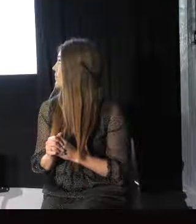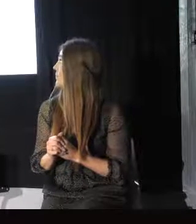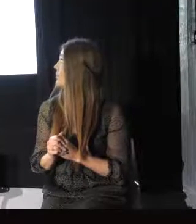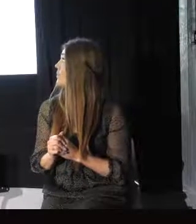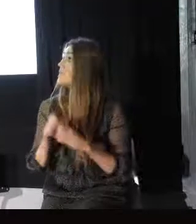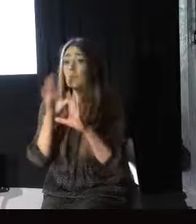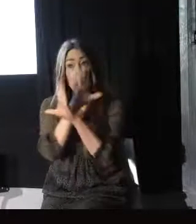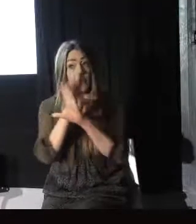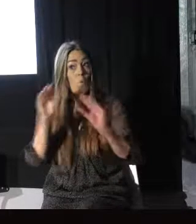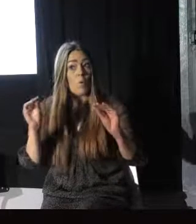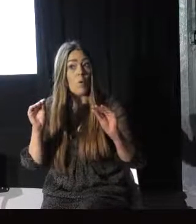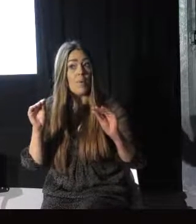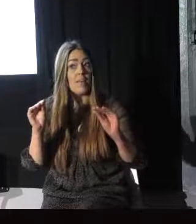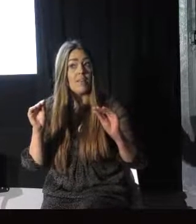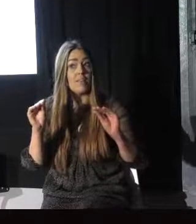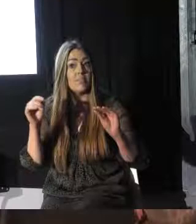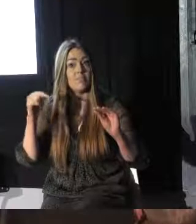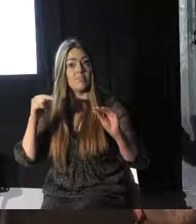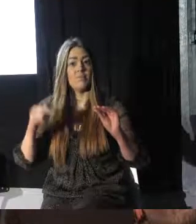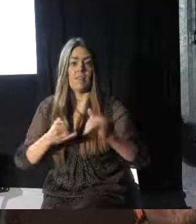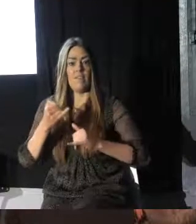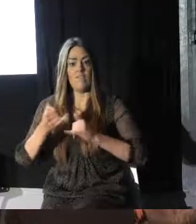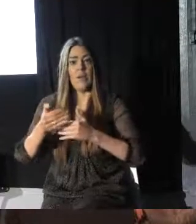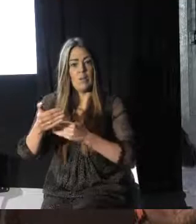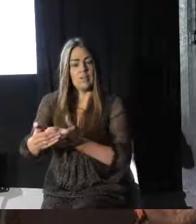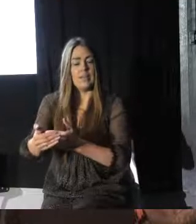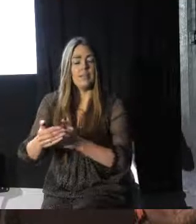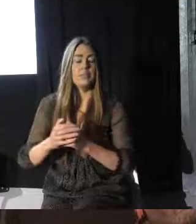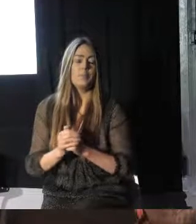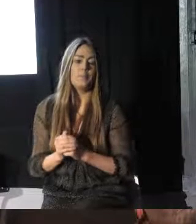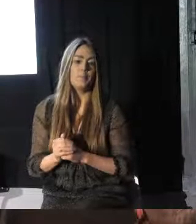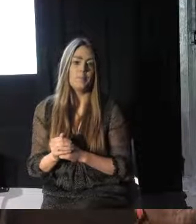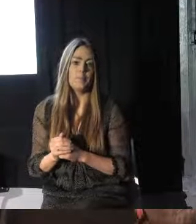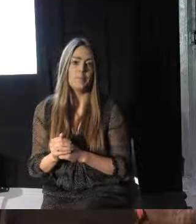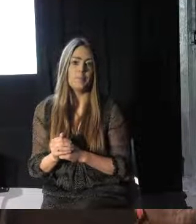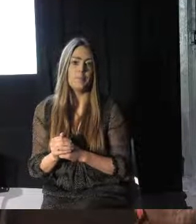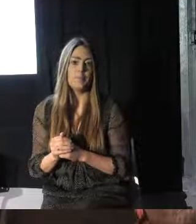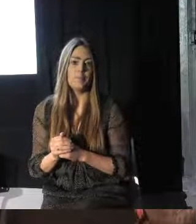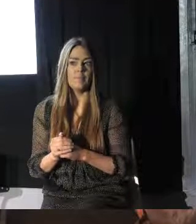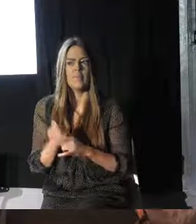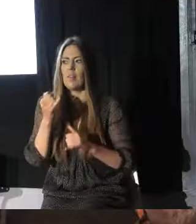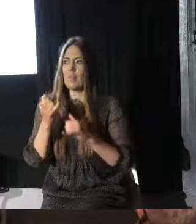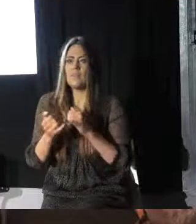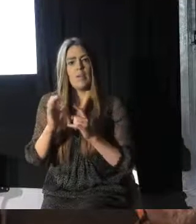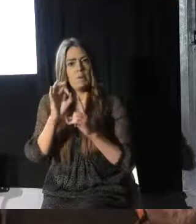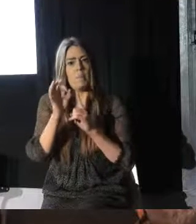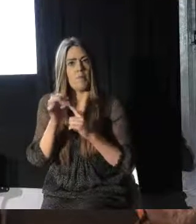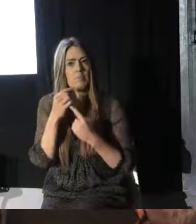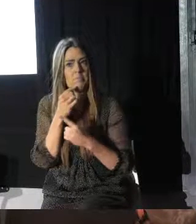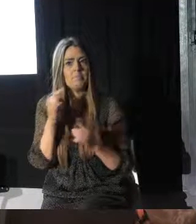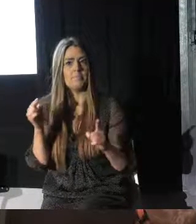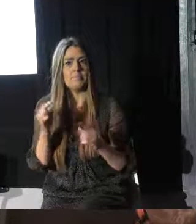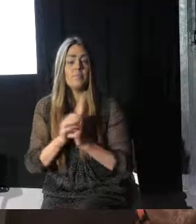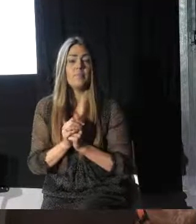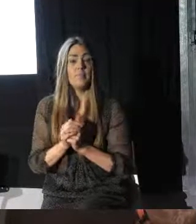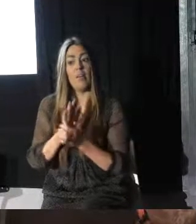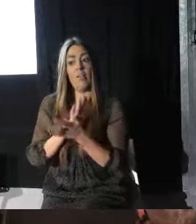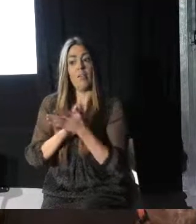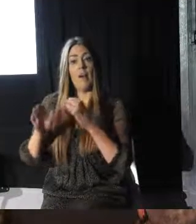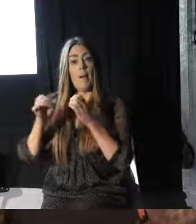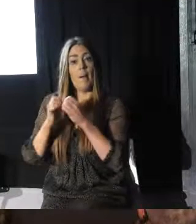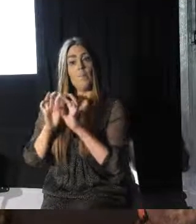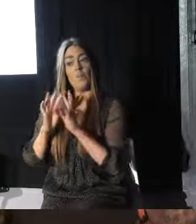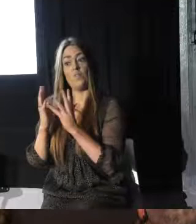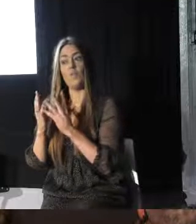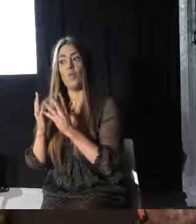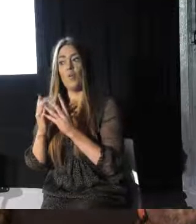Warning, however, and this is, I guess, the final section, the final points I want to make. The Humboldt Forum is looking